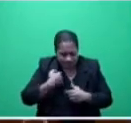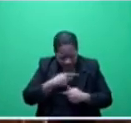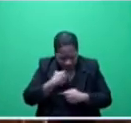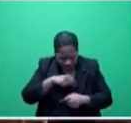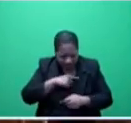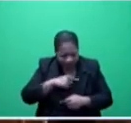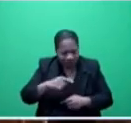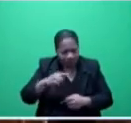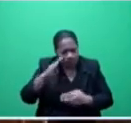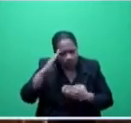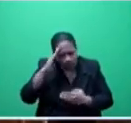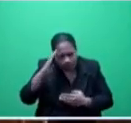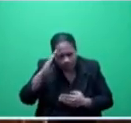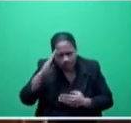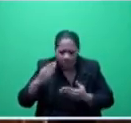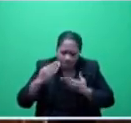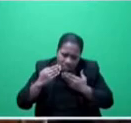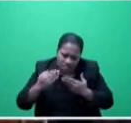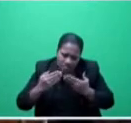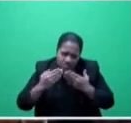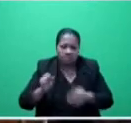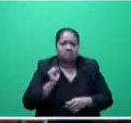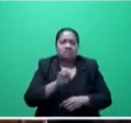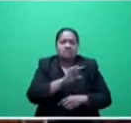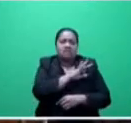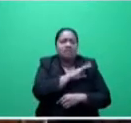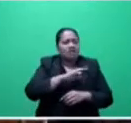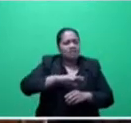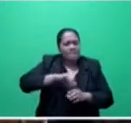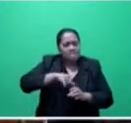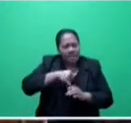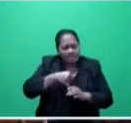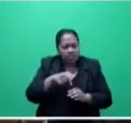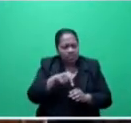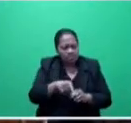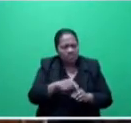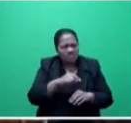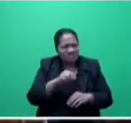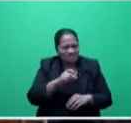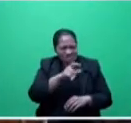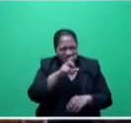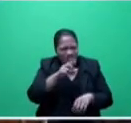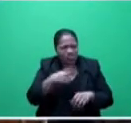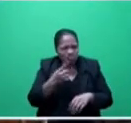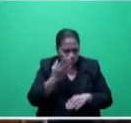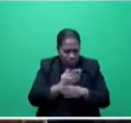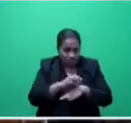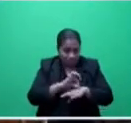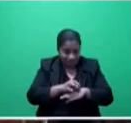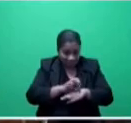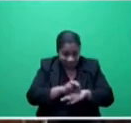medical defense staff for their effort in containing this virus. I am also thankful